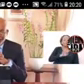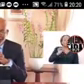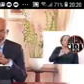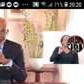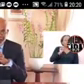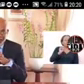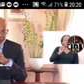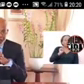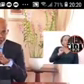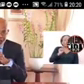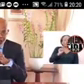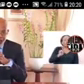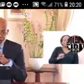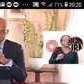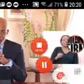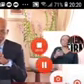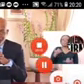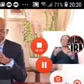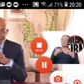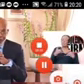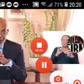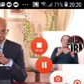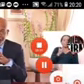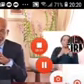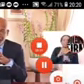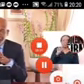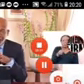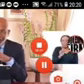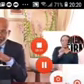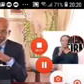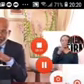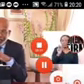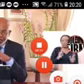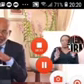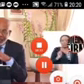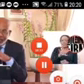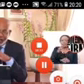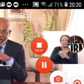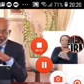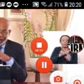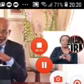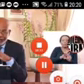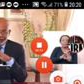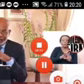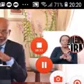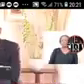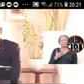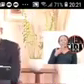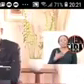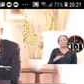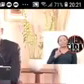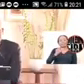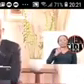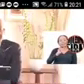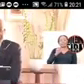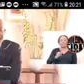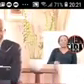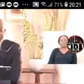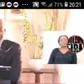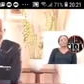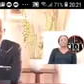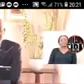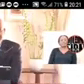that limitation continues. No more than 10 mourners, one officiant, and the funeral director. I did earlier